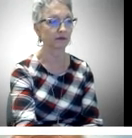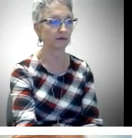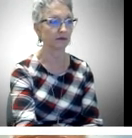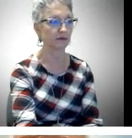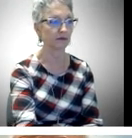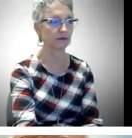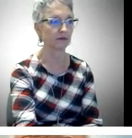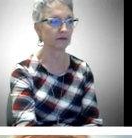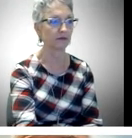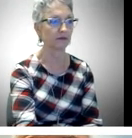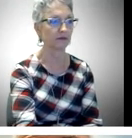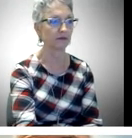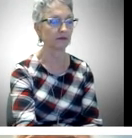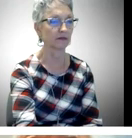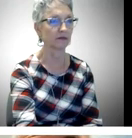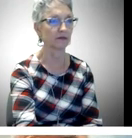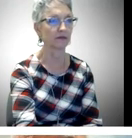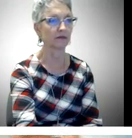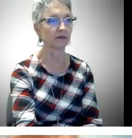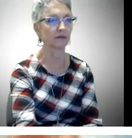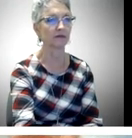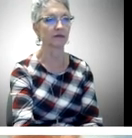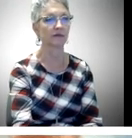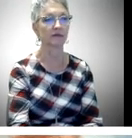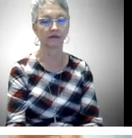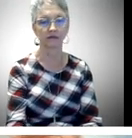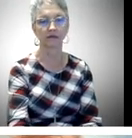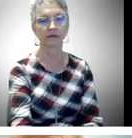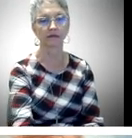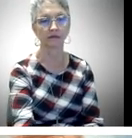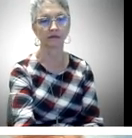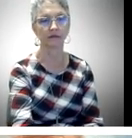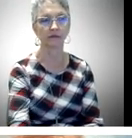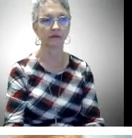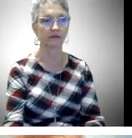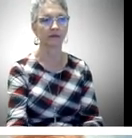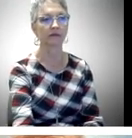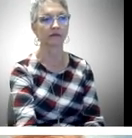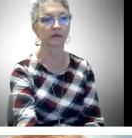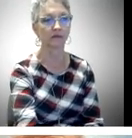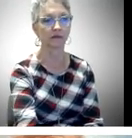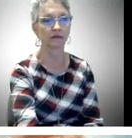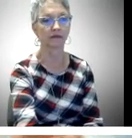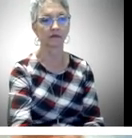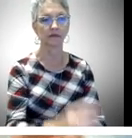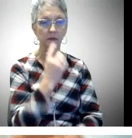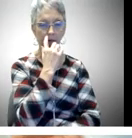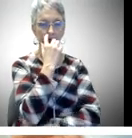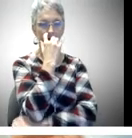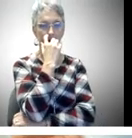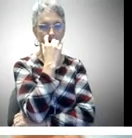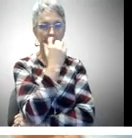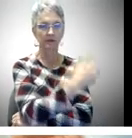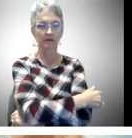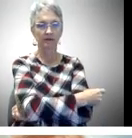Just hearing, I can just tell you that, and I've been representing people with disabilities